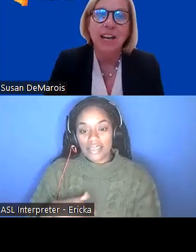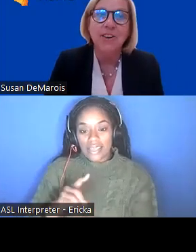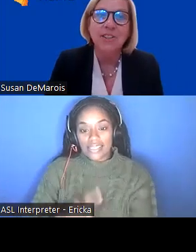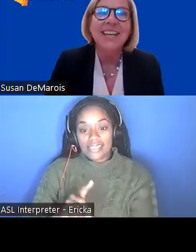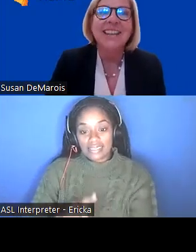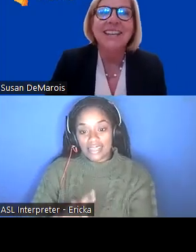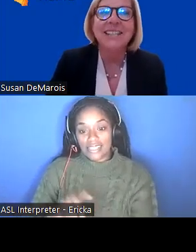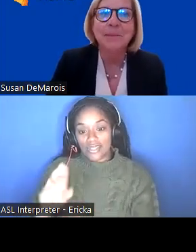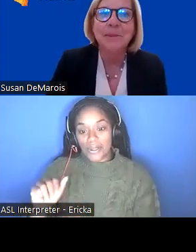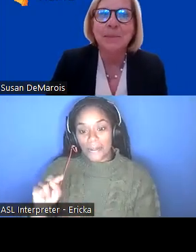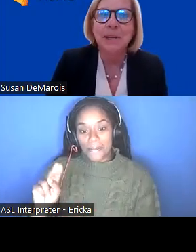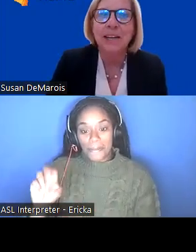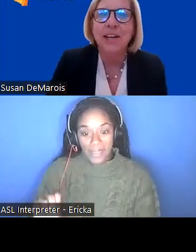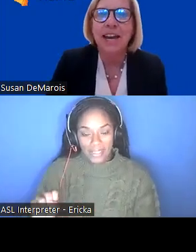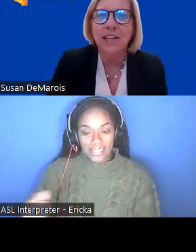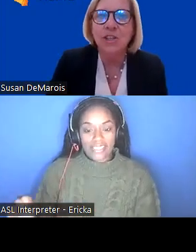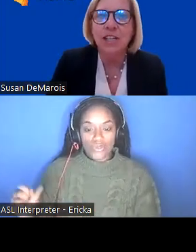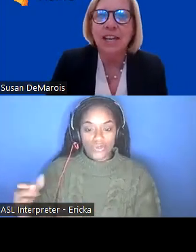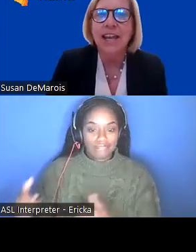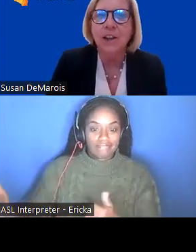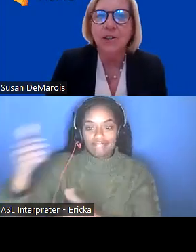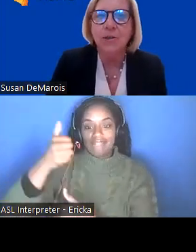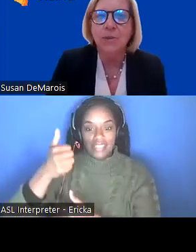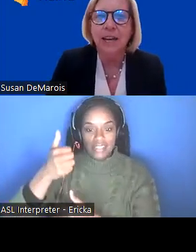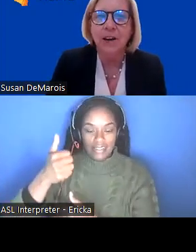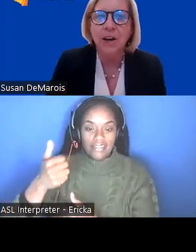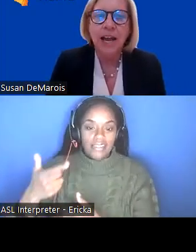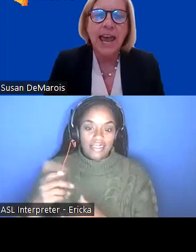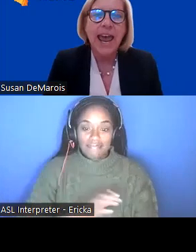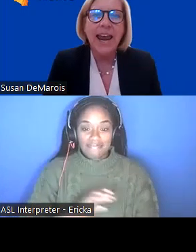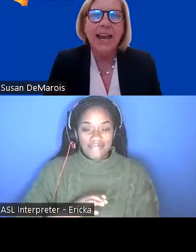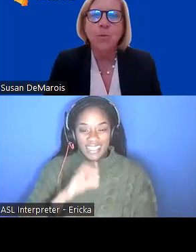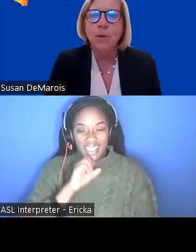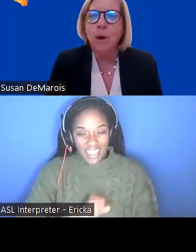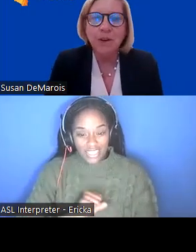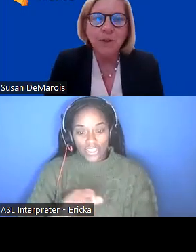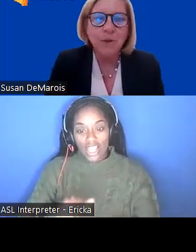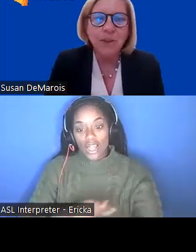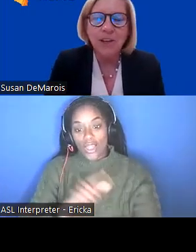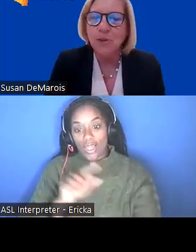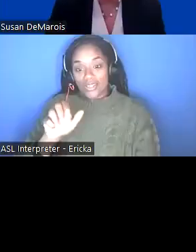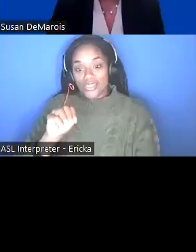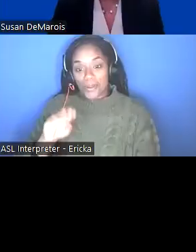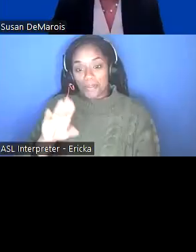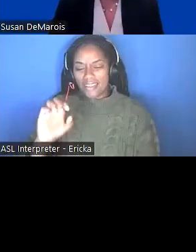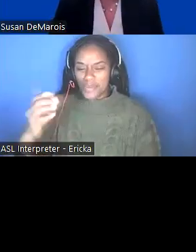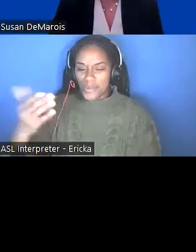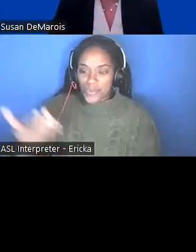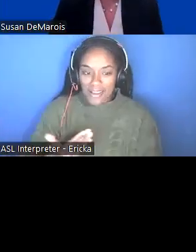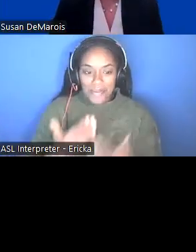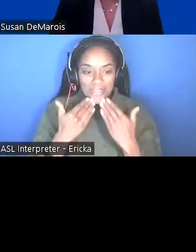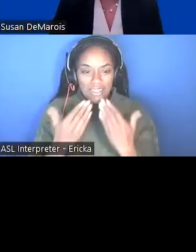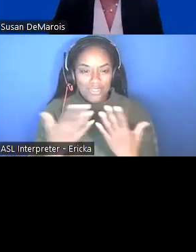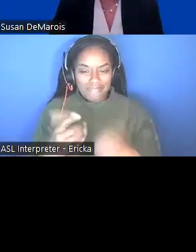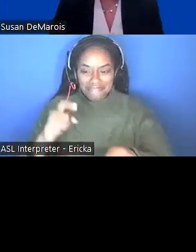who chairs the Assembly Committee on Aging and Long-Term Care. And we welcome you. Thank you so much for being on time